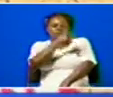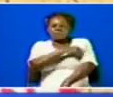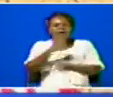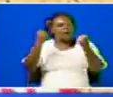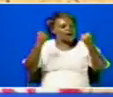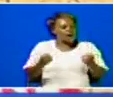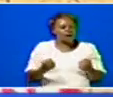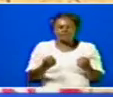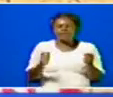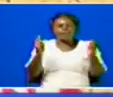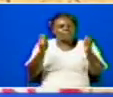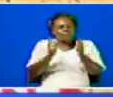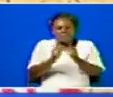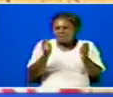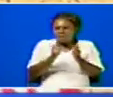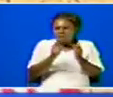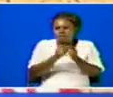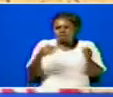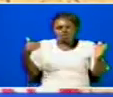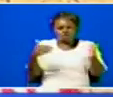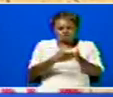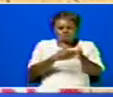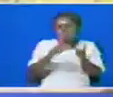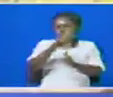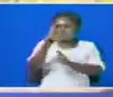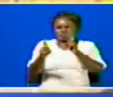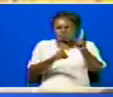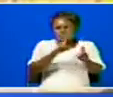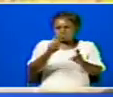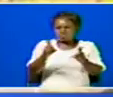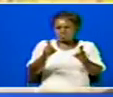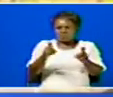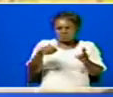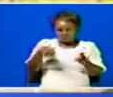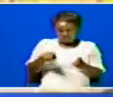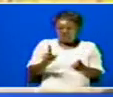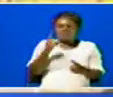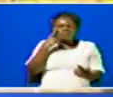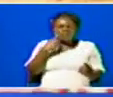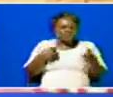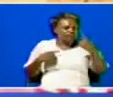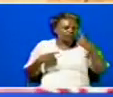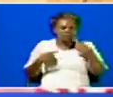to bear for Celine. She cut short her interview with KTN to allow herself pick up again.